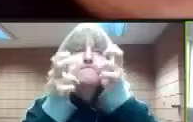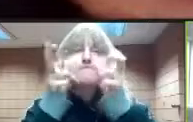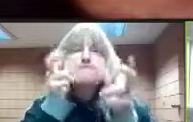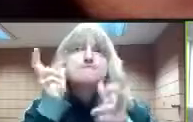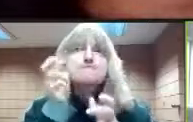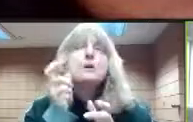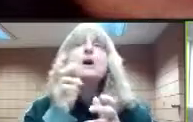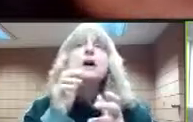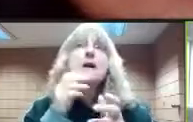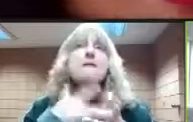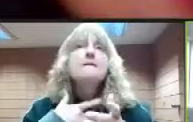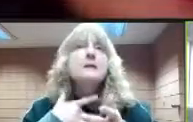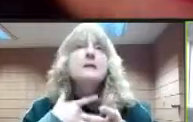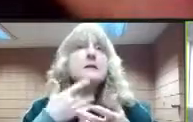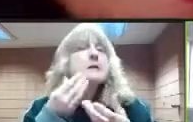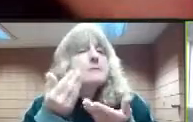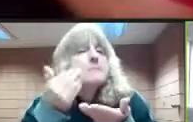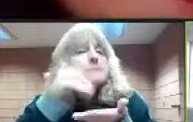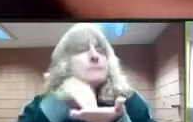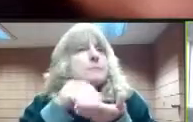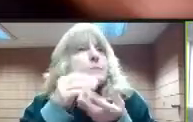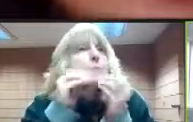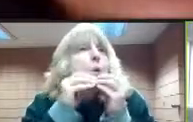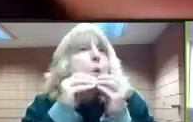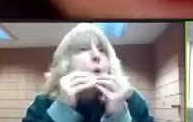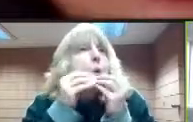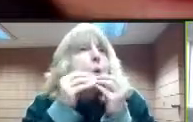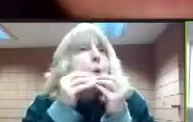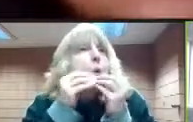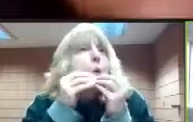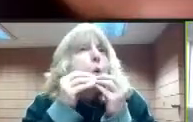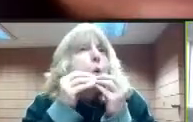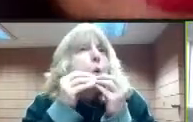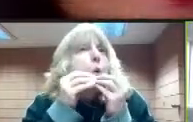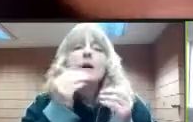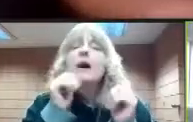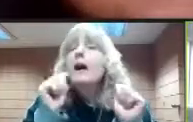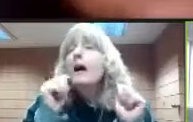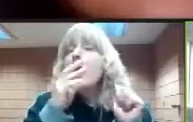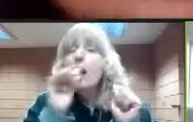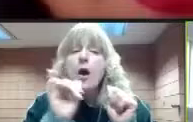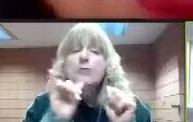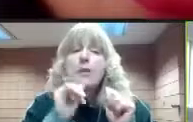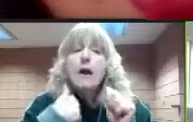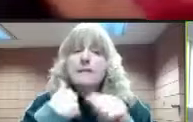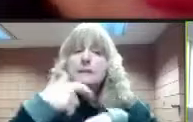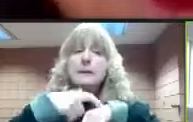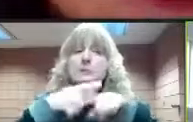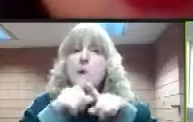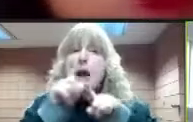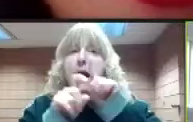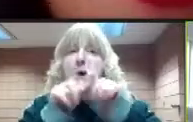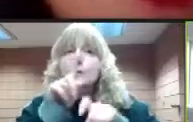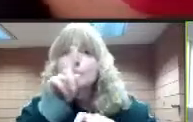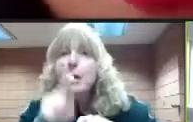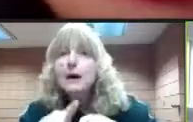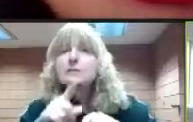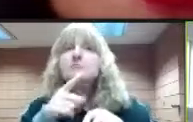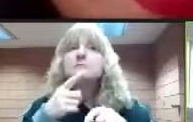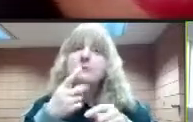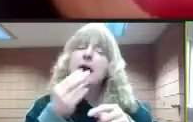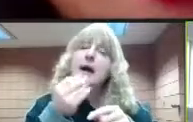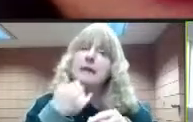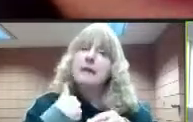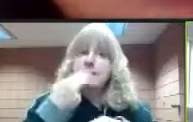ask experts your questions and have a little fun. To ask your questions, use the chat on Facebook or text your questions to